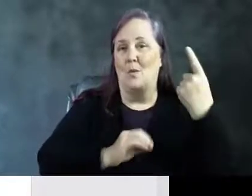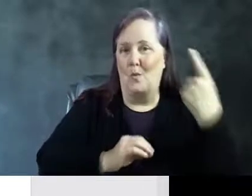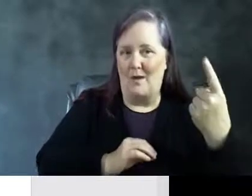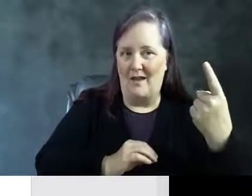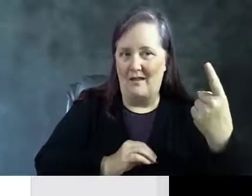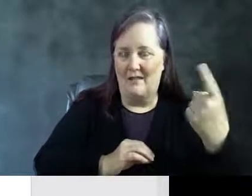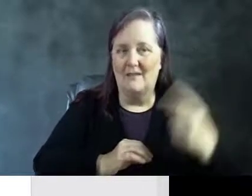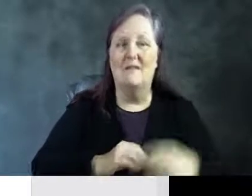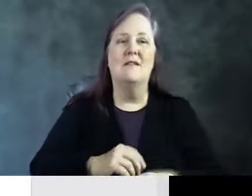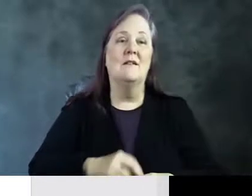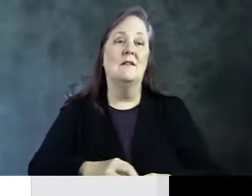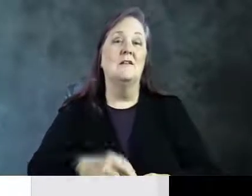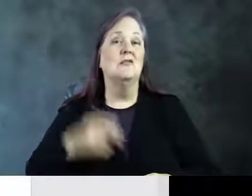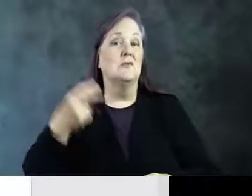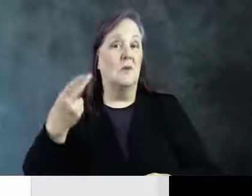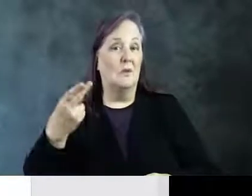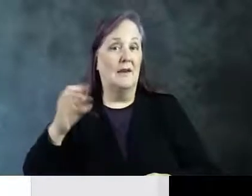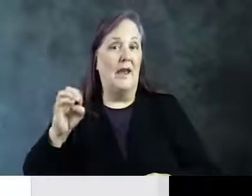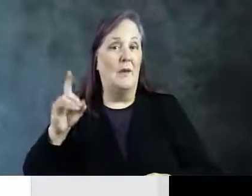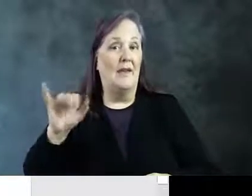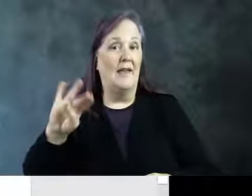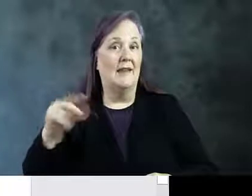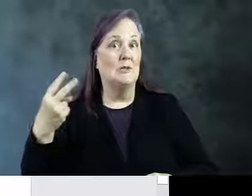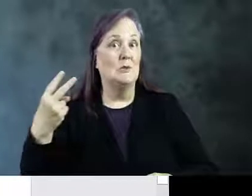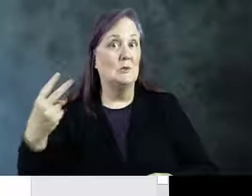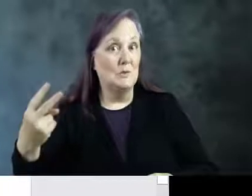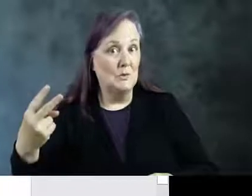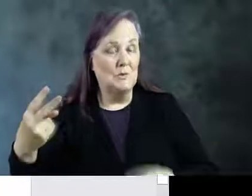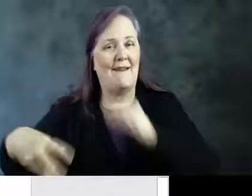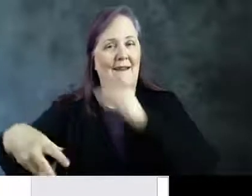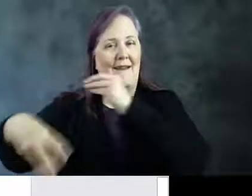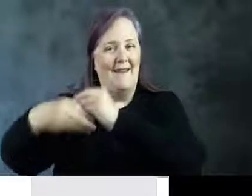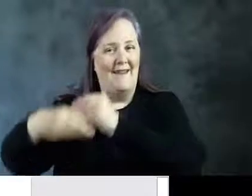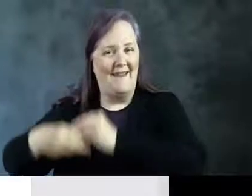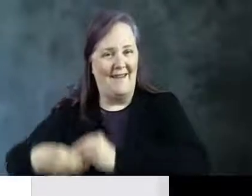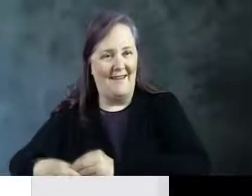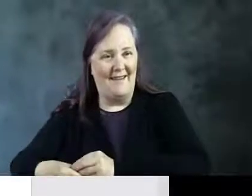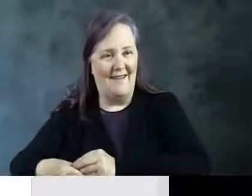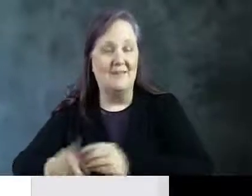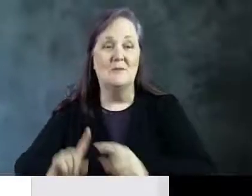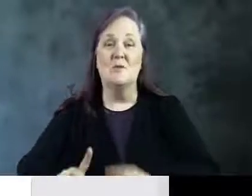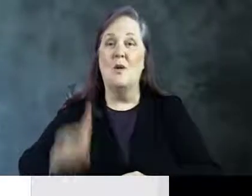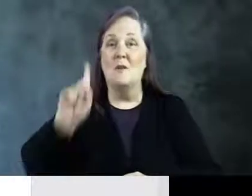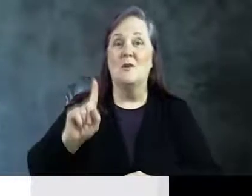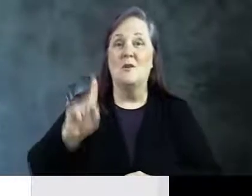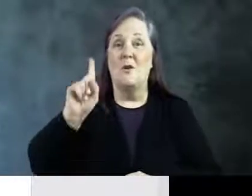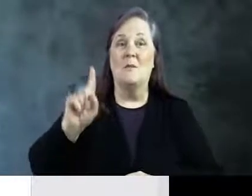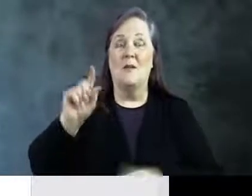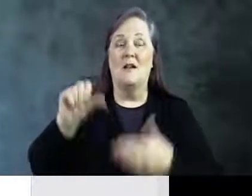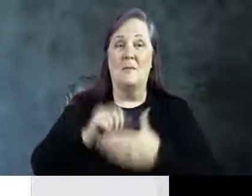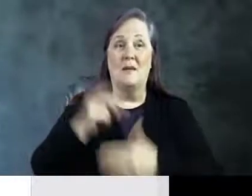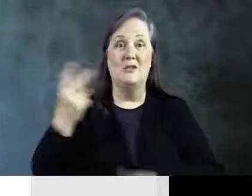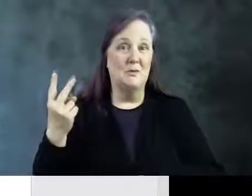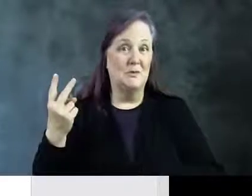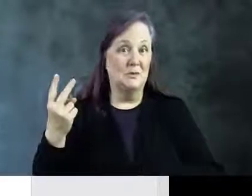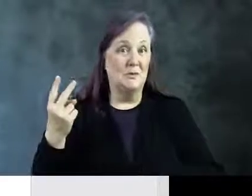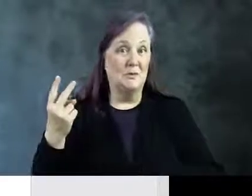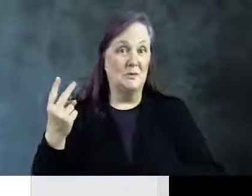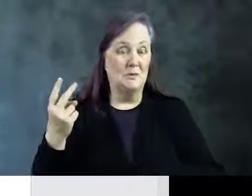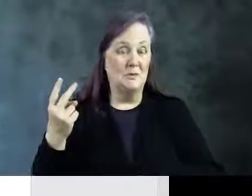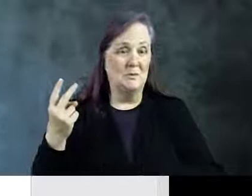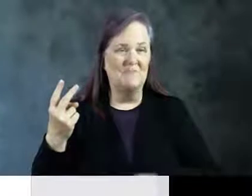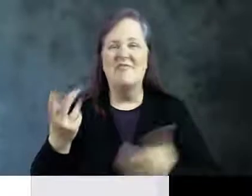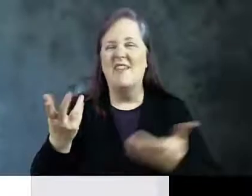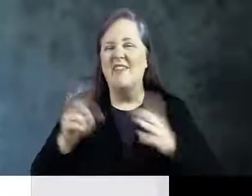more structure by adding heading 2s. So I'm scrolling back up. I'm on page 2 of my document where I start talking about